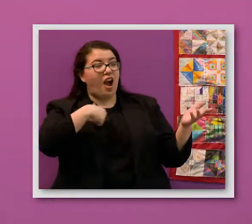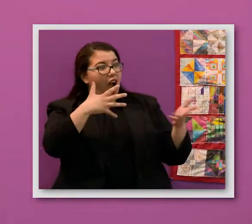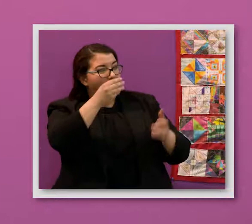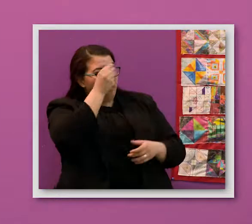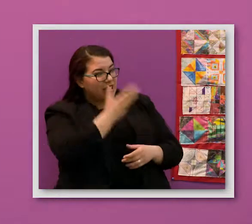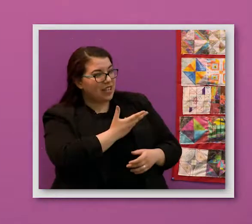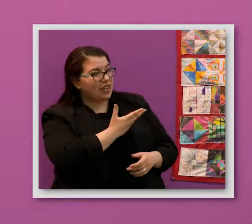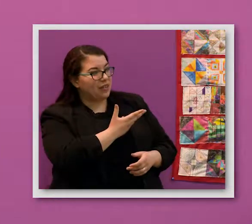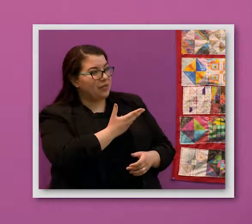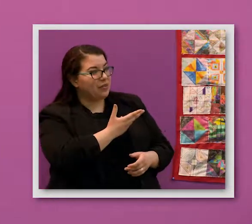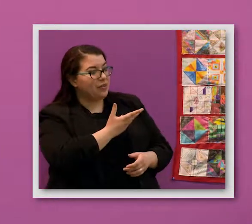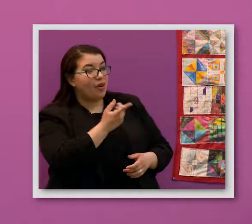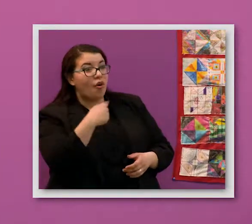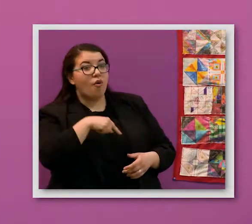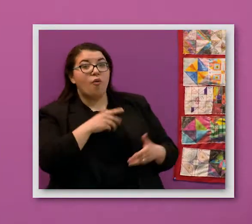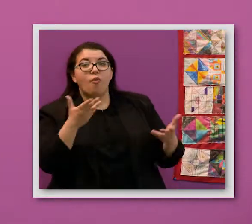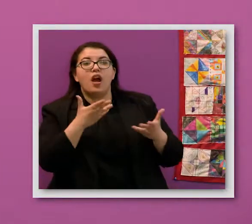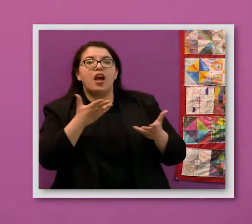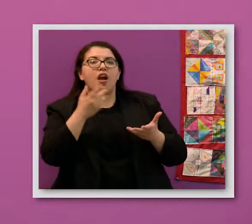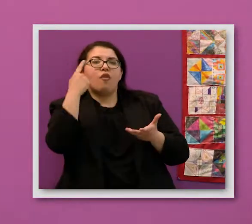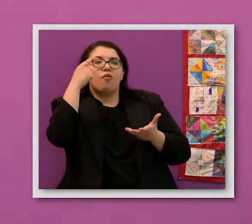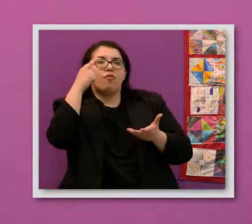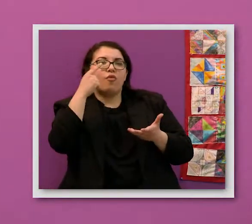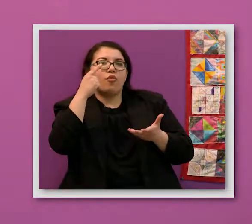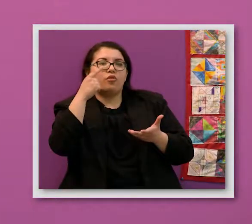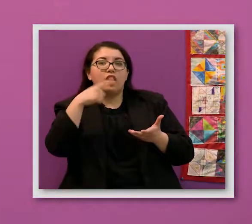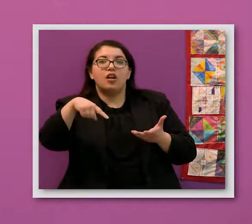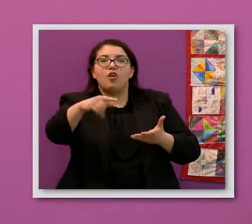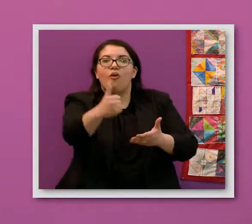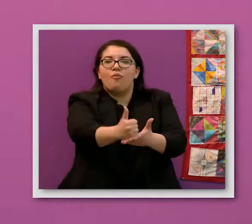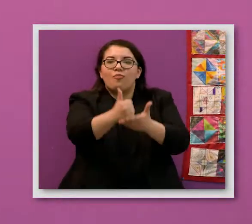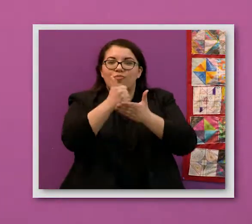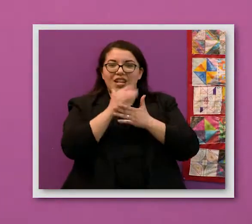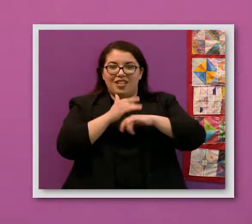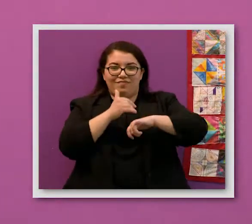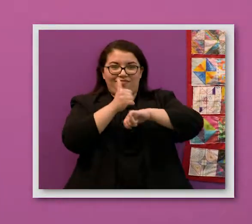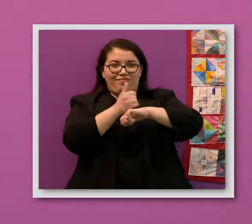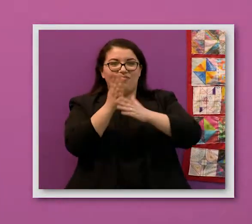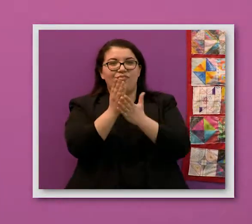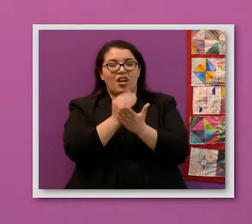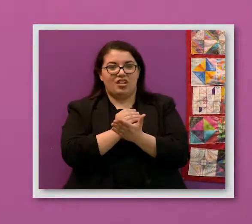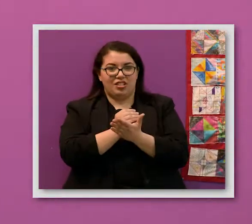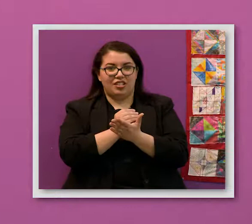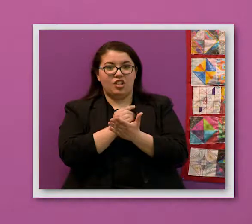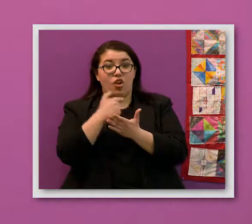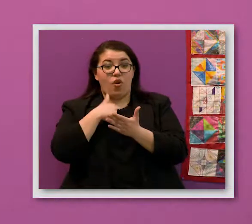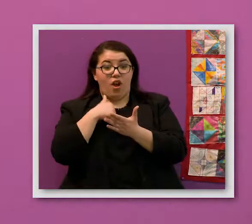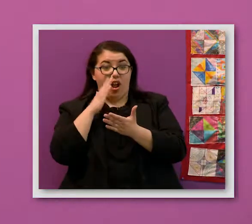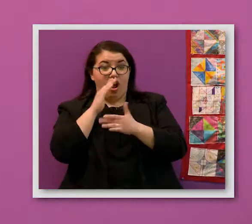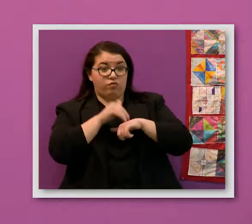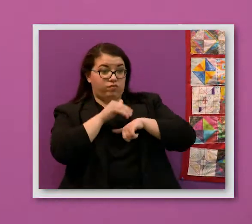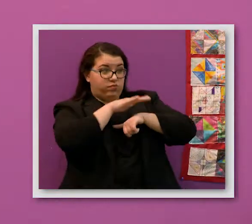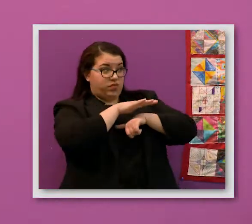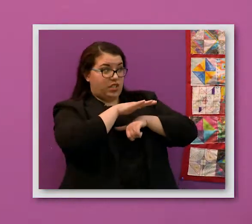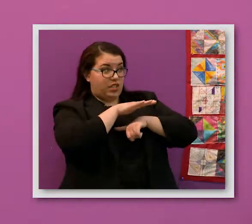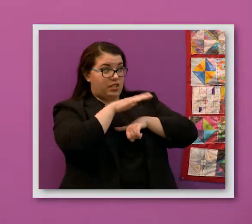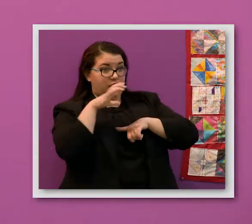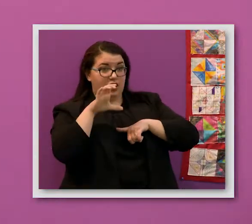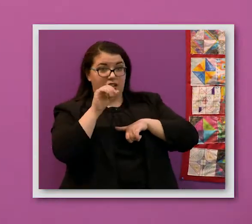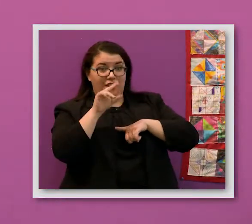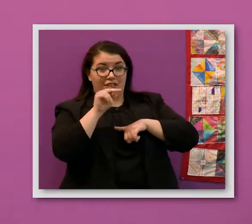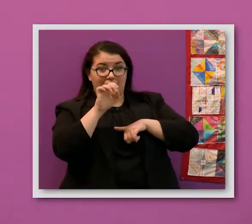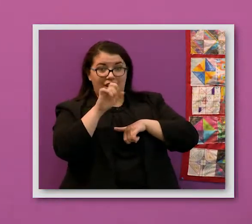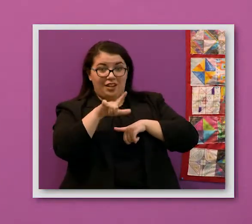earlier, but what we're here to do, you're here to help me prepare the budget. So when I send it to the council, they could just approve